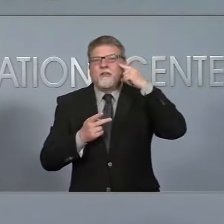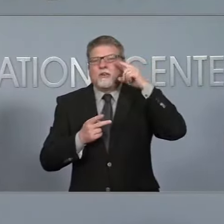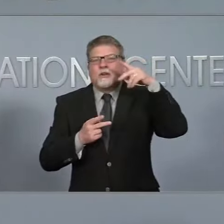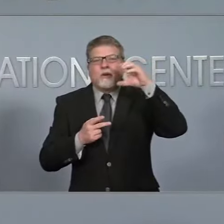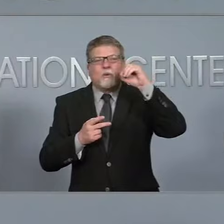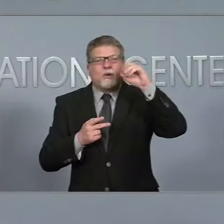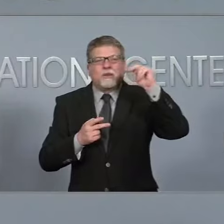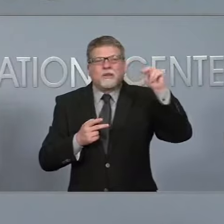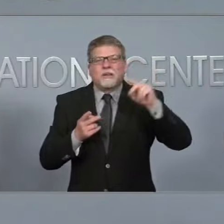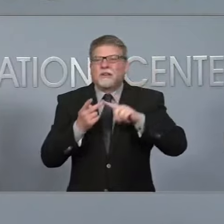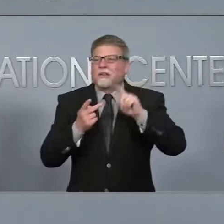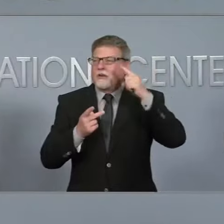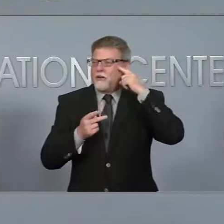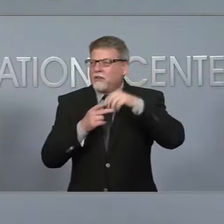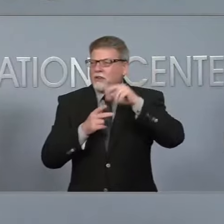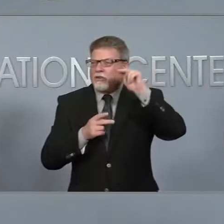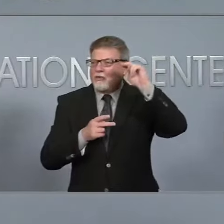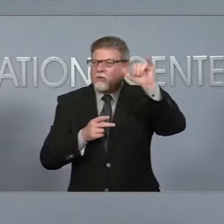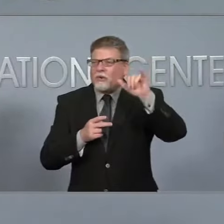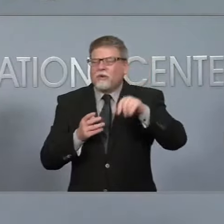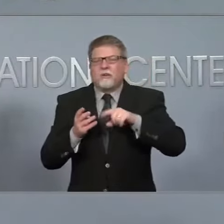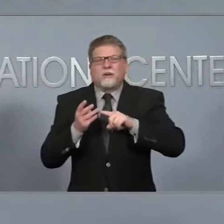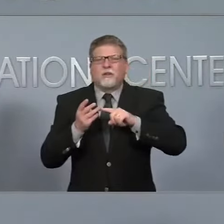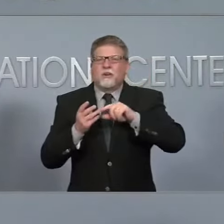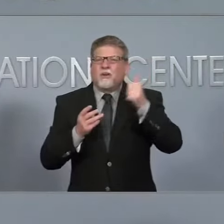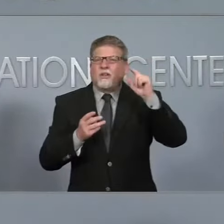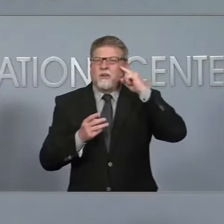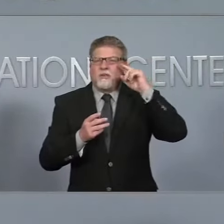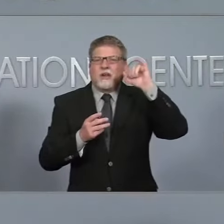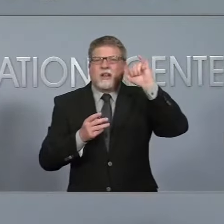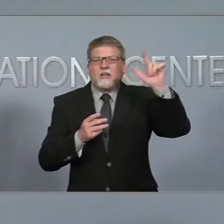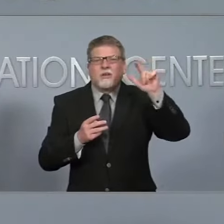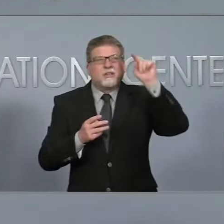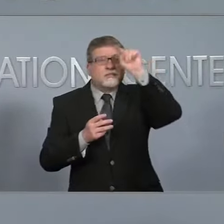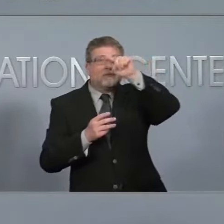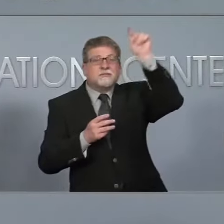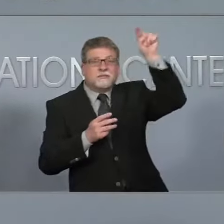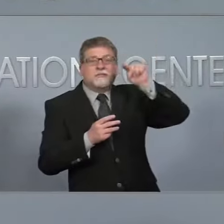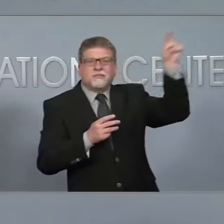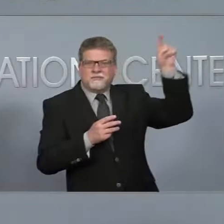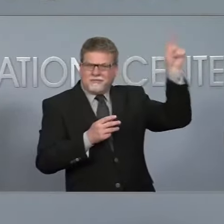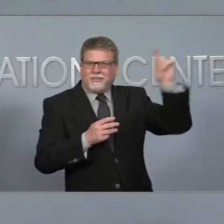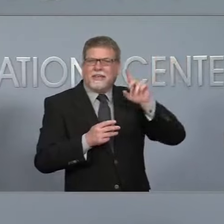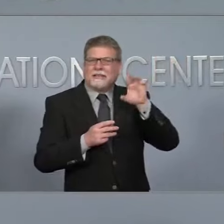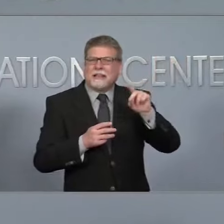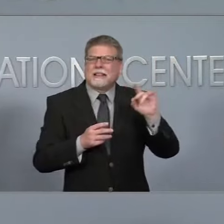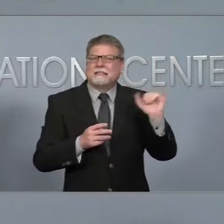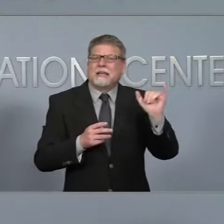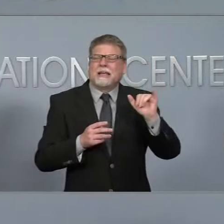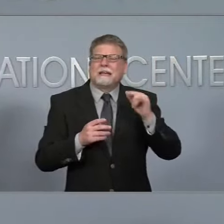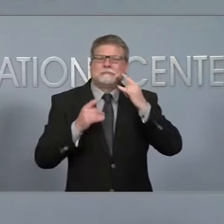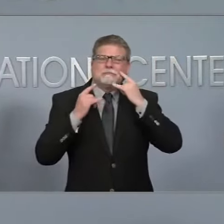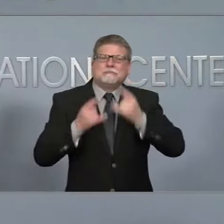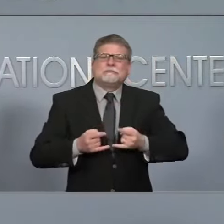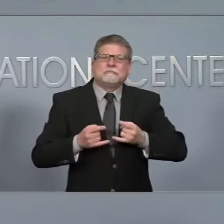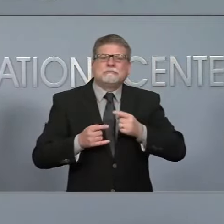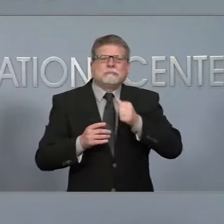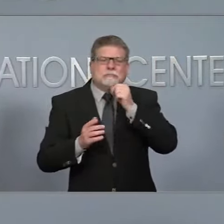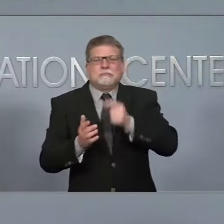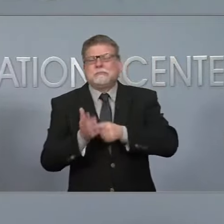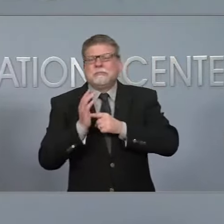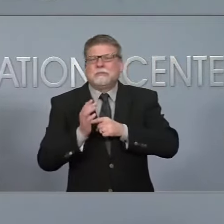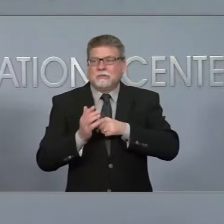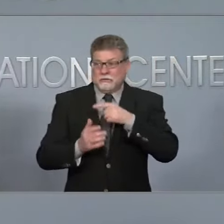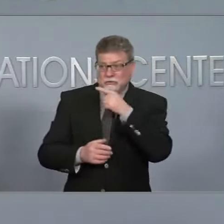Connecticut, or I think Governor Pritzker in Illinois? Did you have conversations with these fellow Democratic governors,